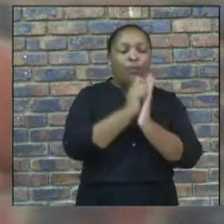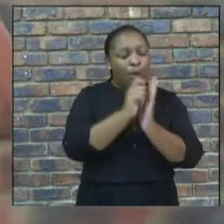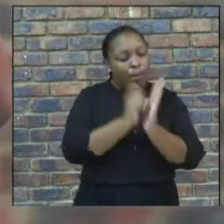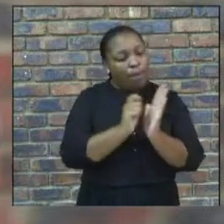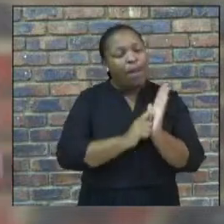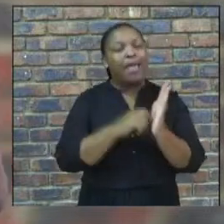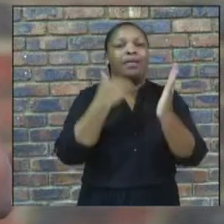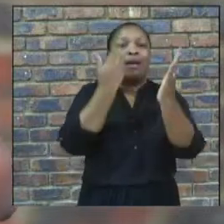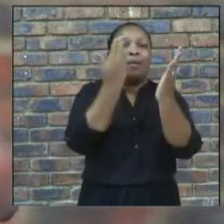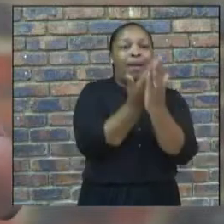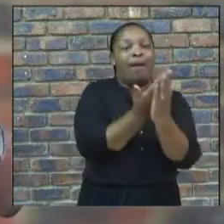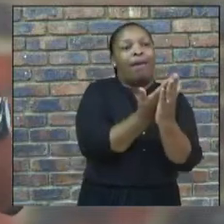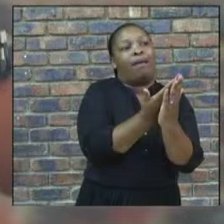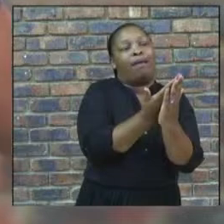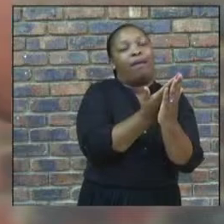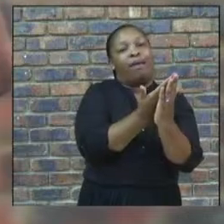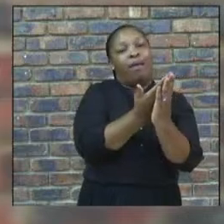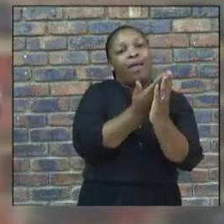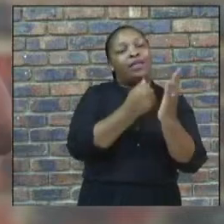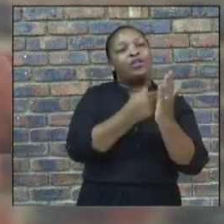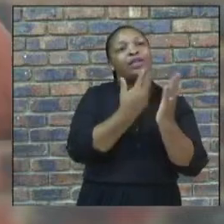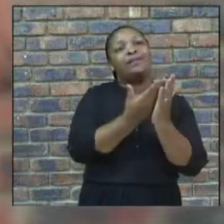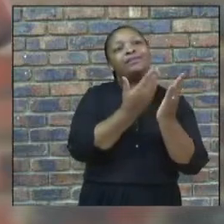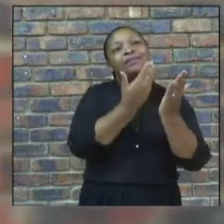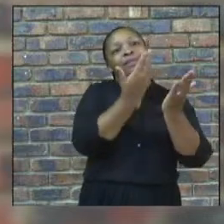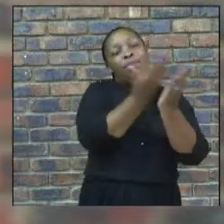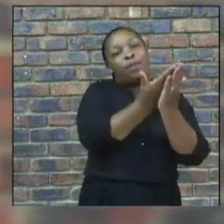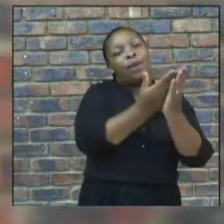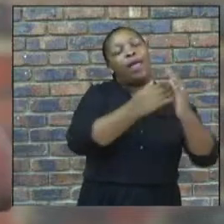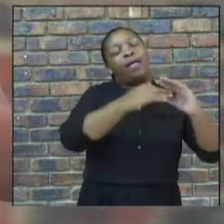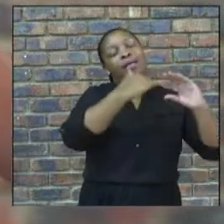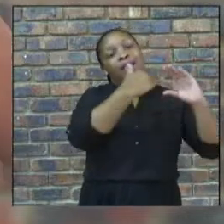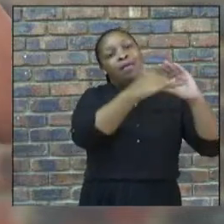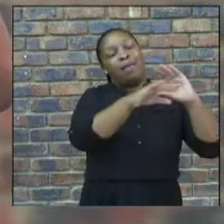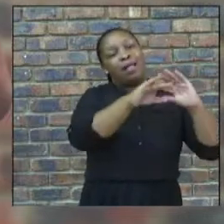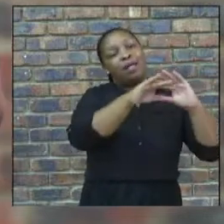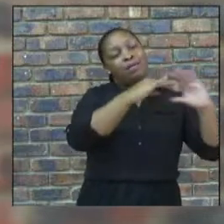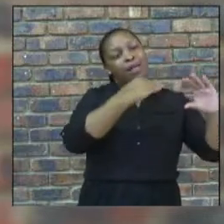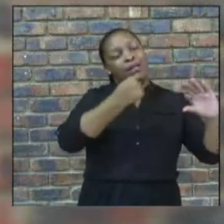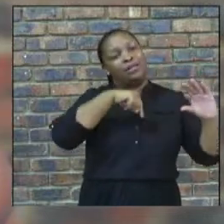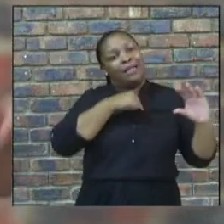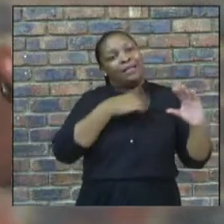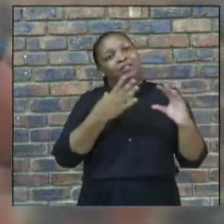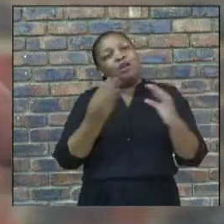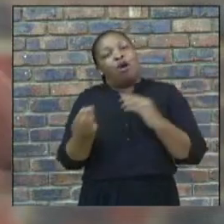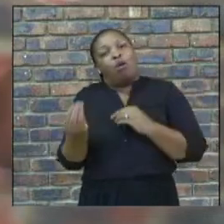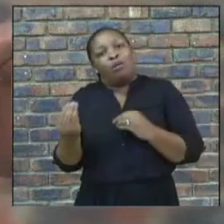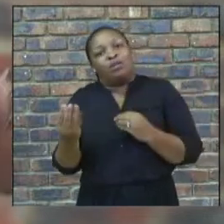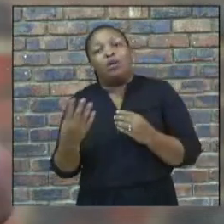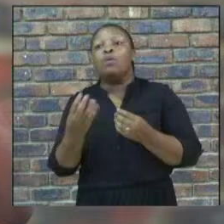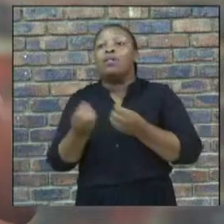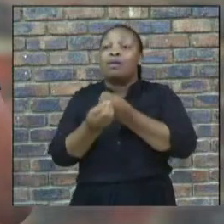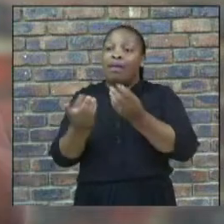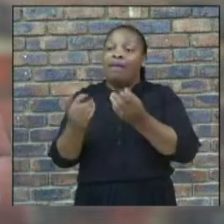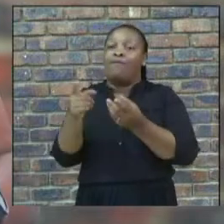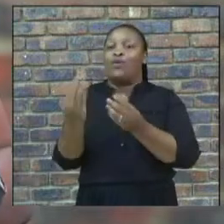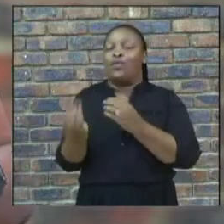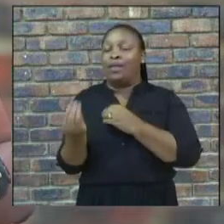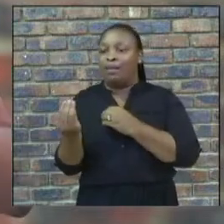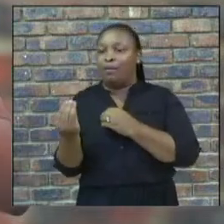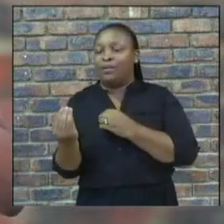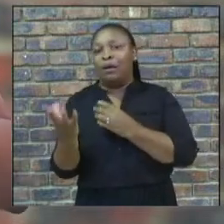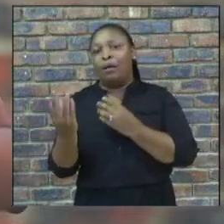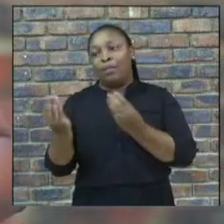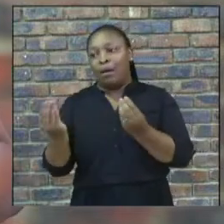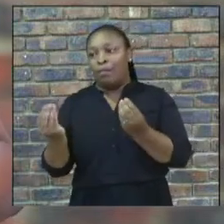that you want to canvass to be reflected in the bill or in the final act, you can do a written submission.